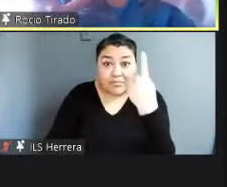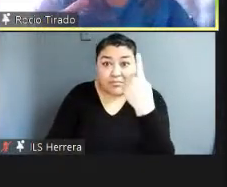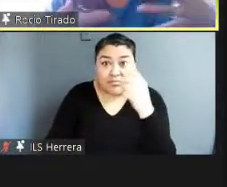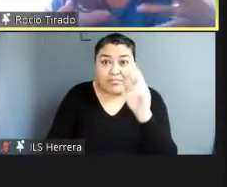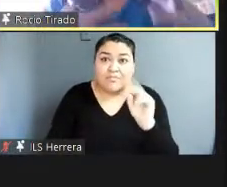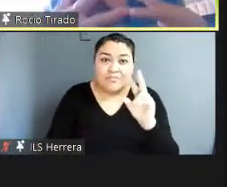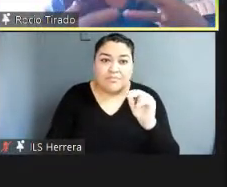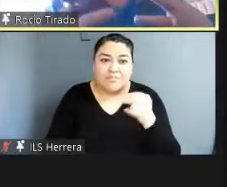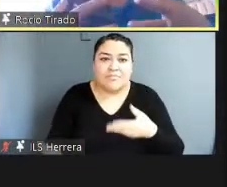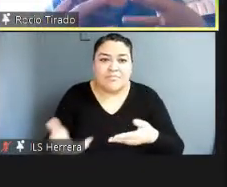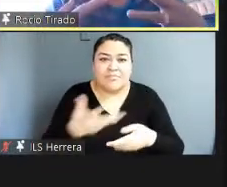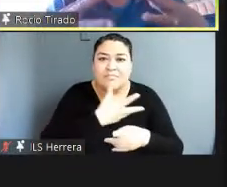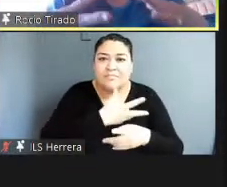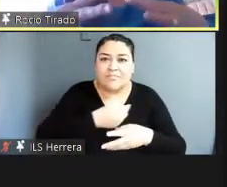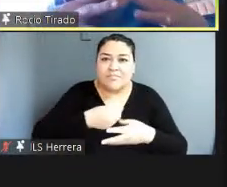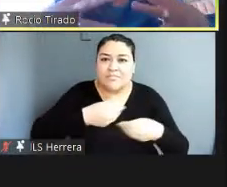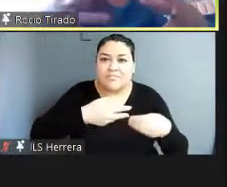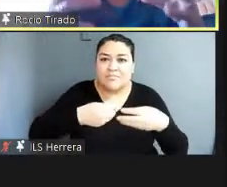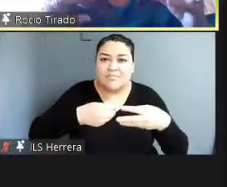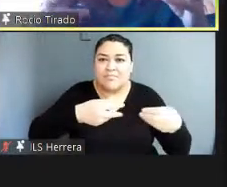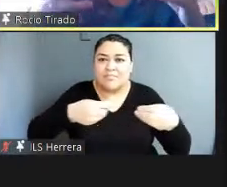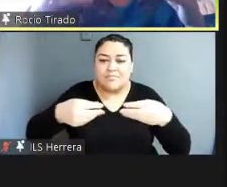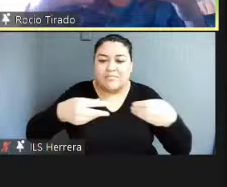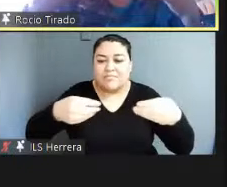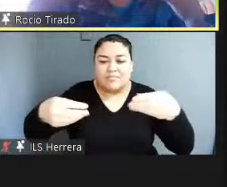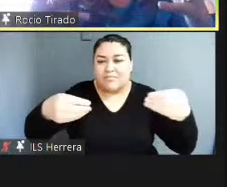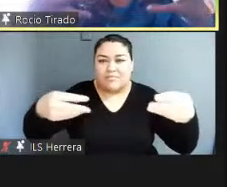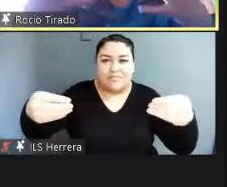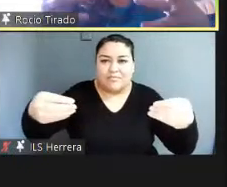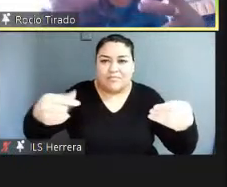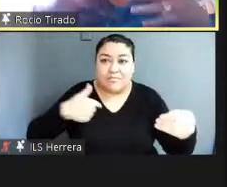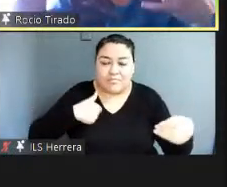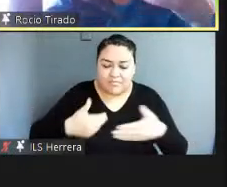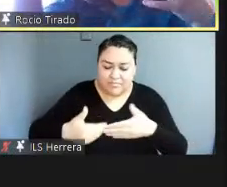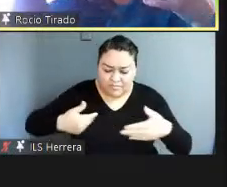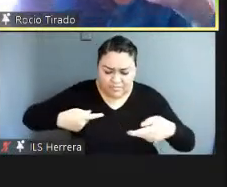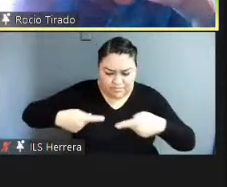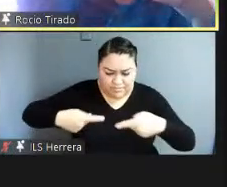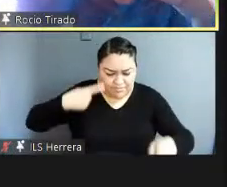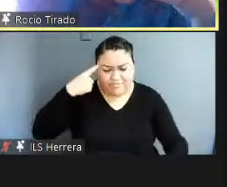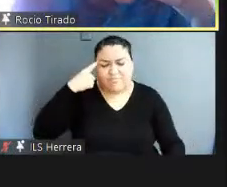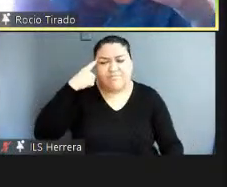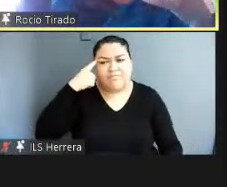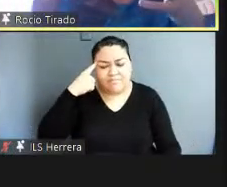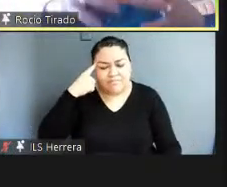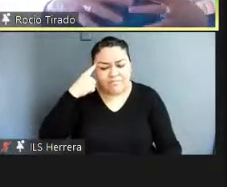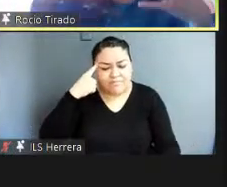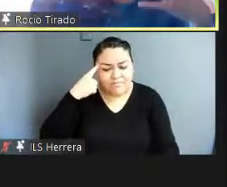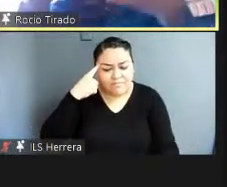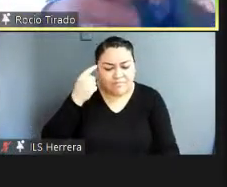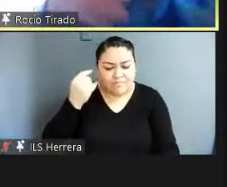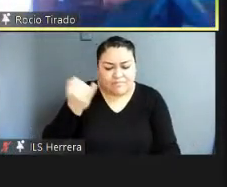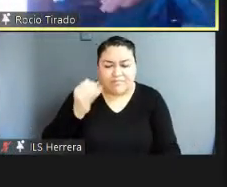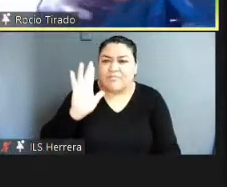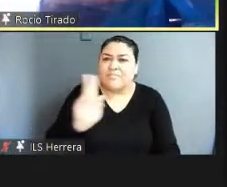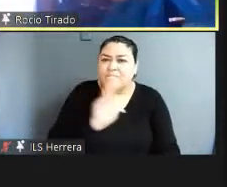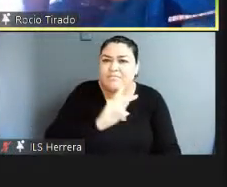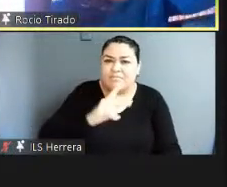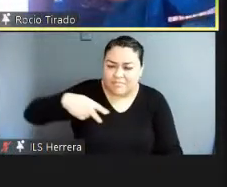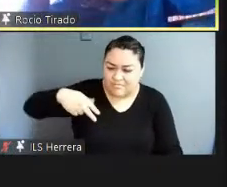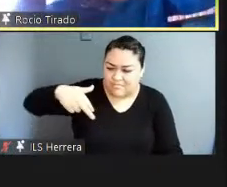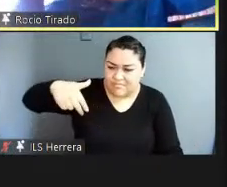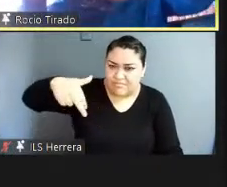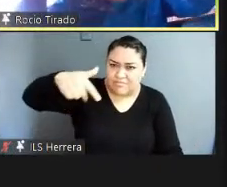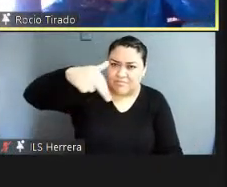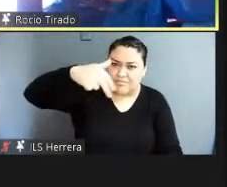linear. It occurs as a spiral, as a helix. When I saw this, it made me think